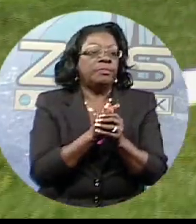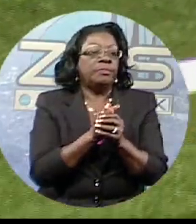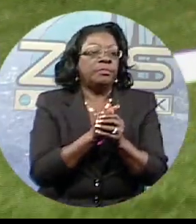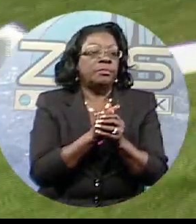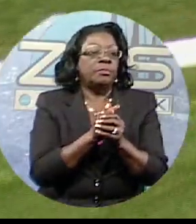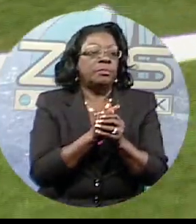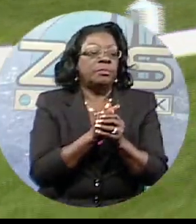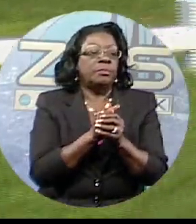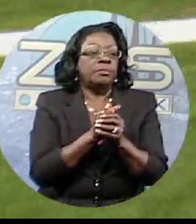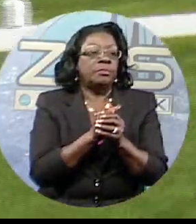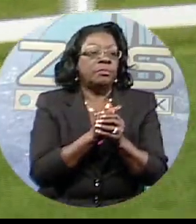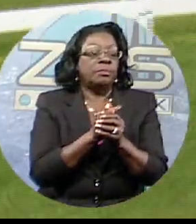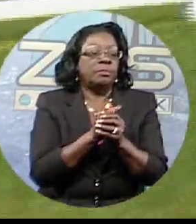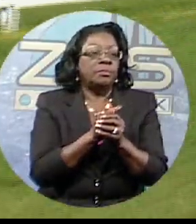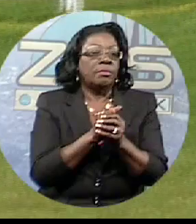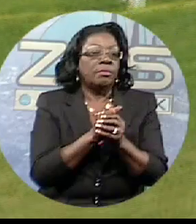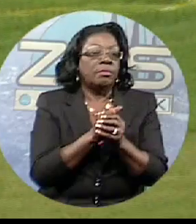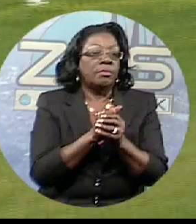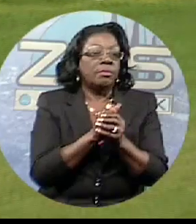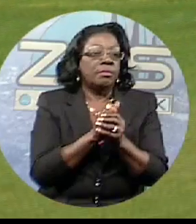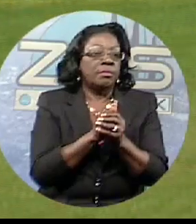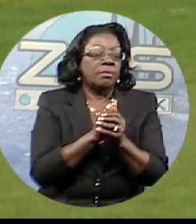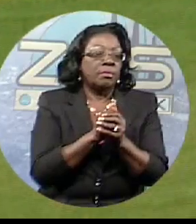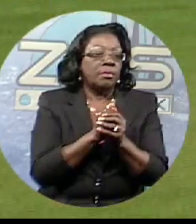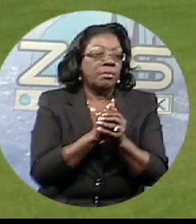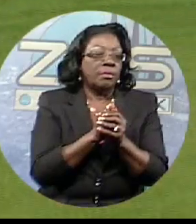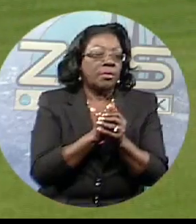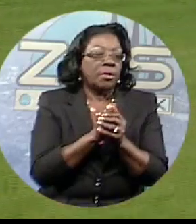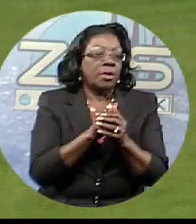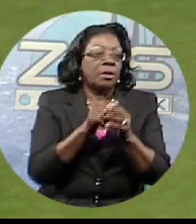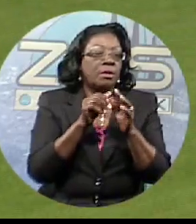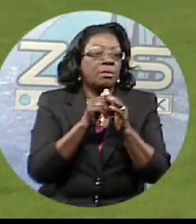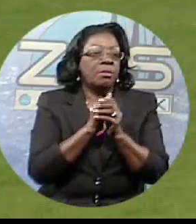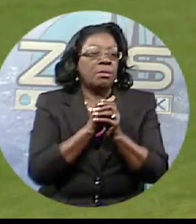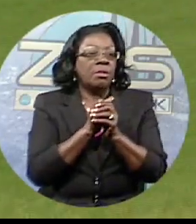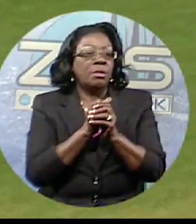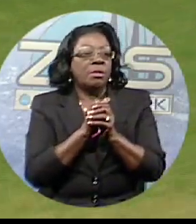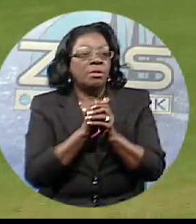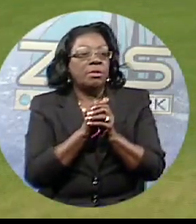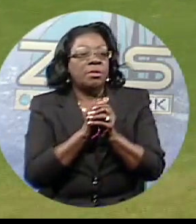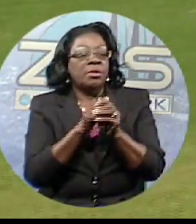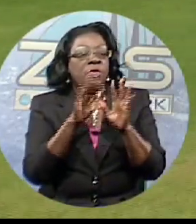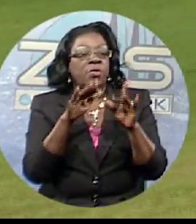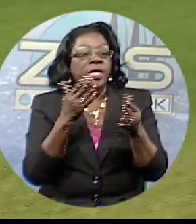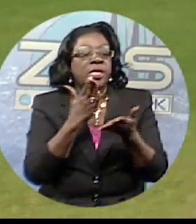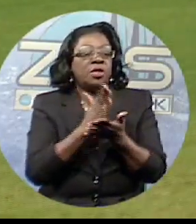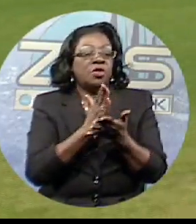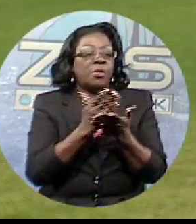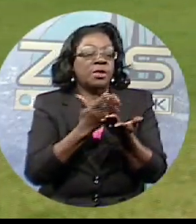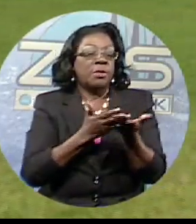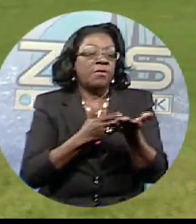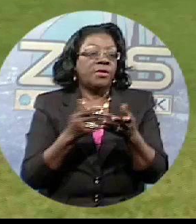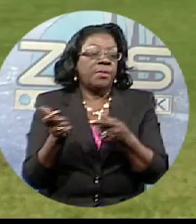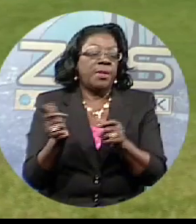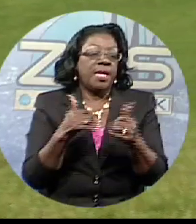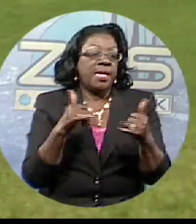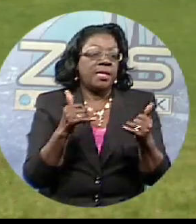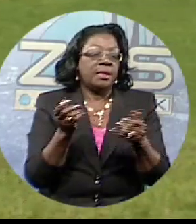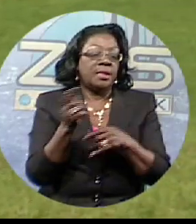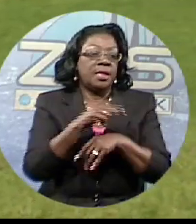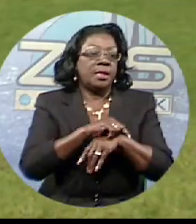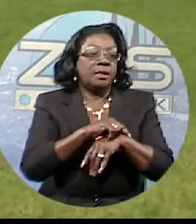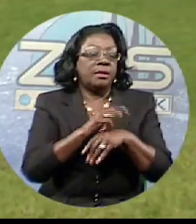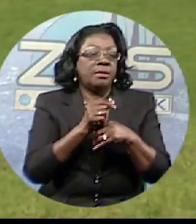Thankfully, the rain on Thursday actually helped us out a little bit, and it was really good for the conditions. So